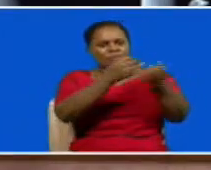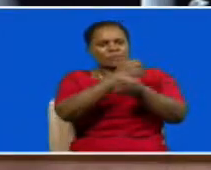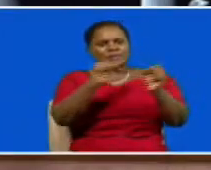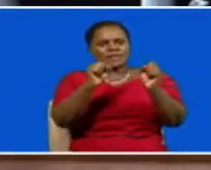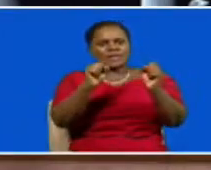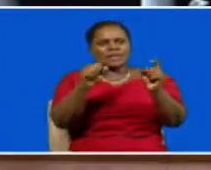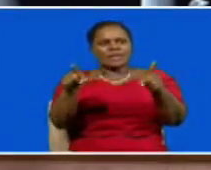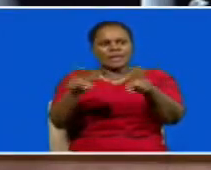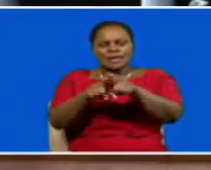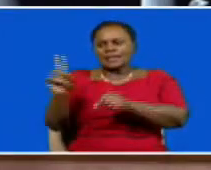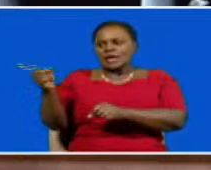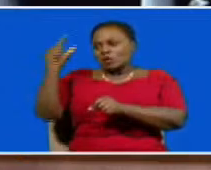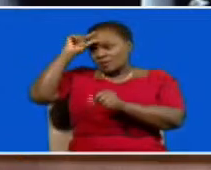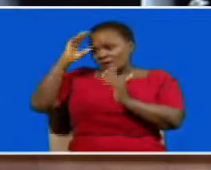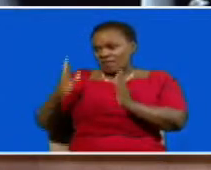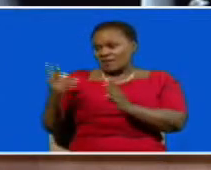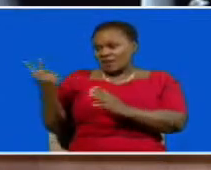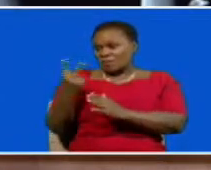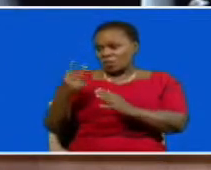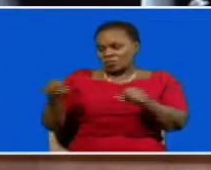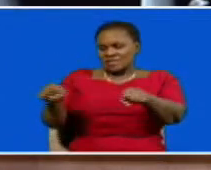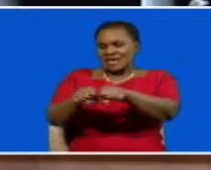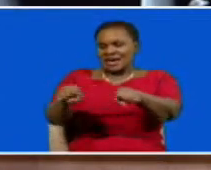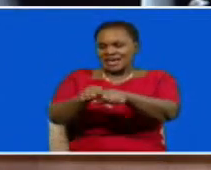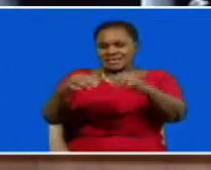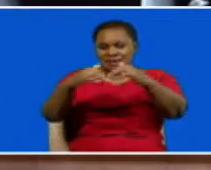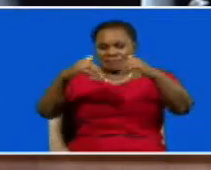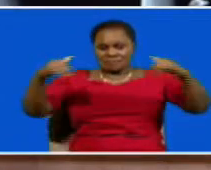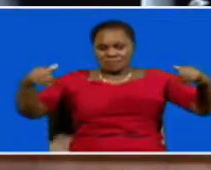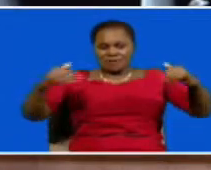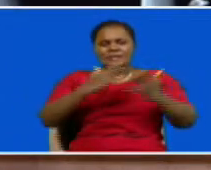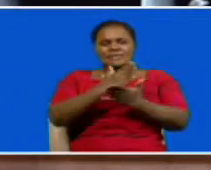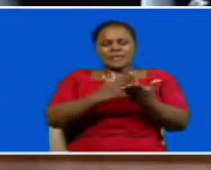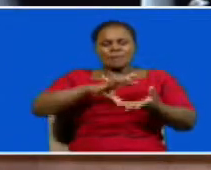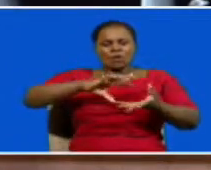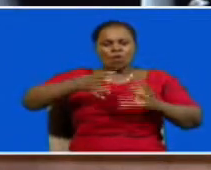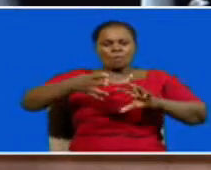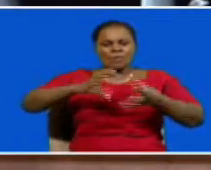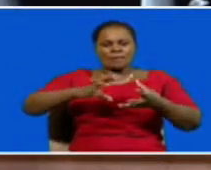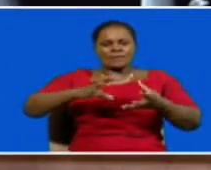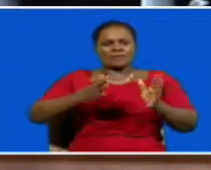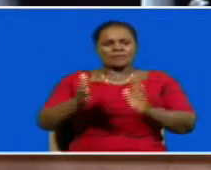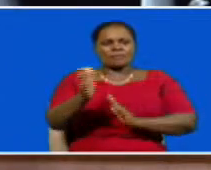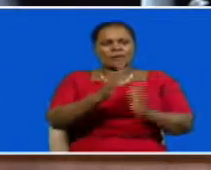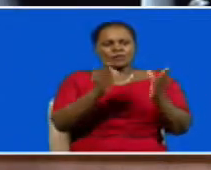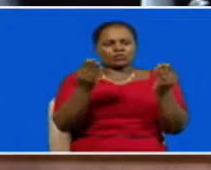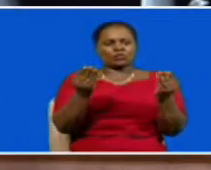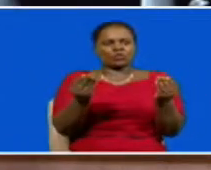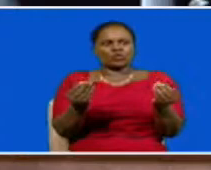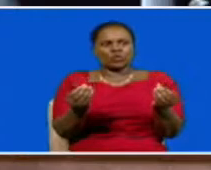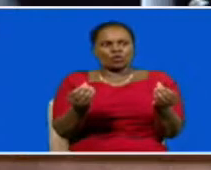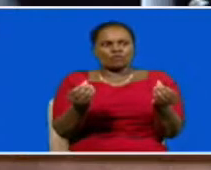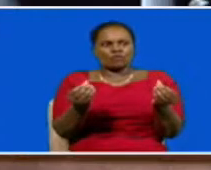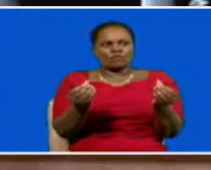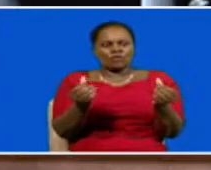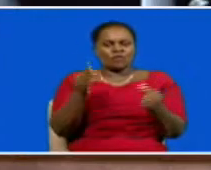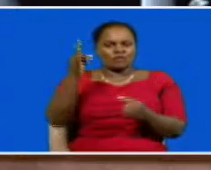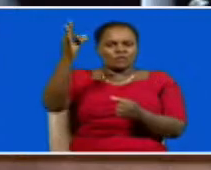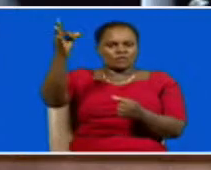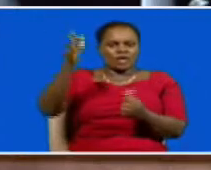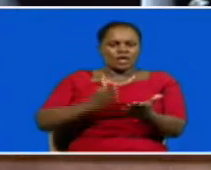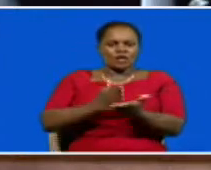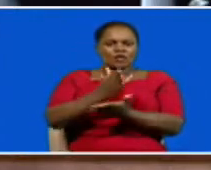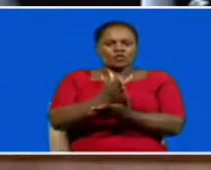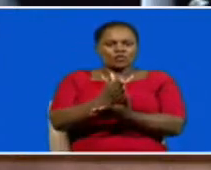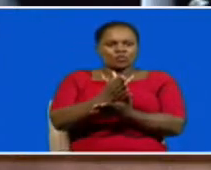Gachagua and Nairobi Governor Johnson Sakaja as some of the conflicts it plans to resolve in the coming days. Through